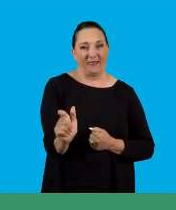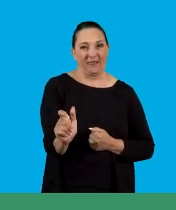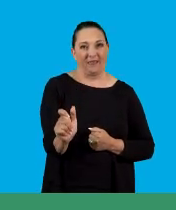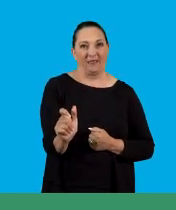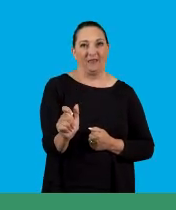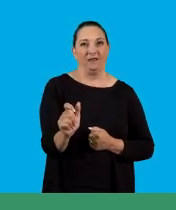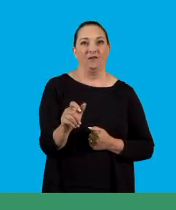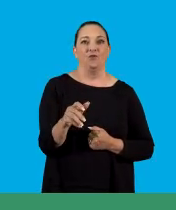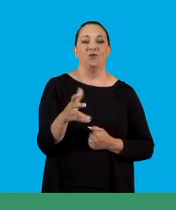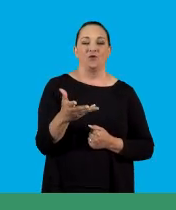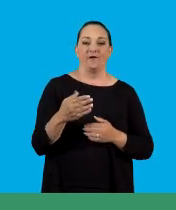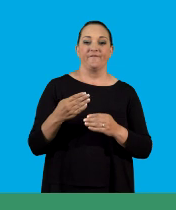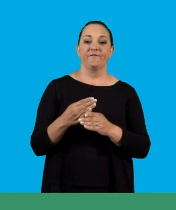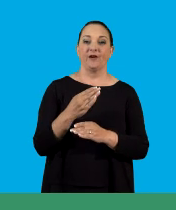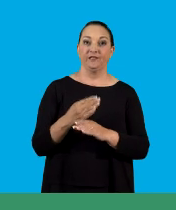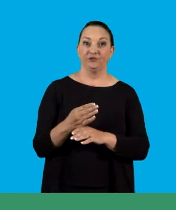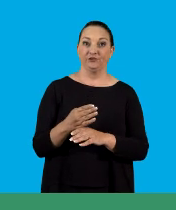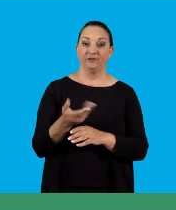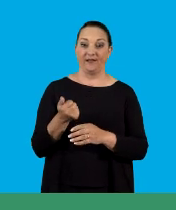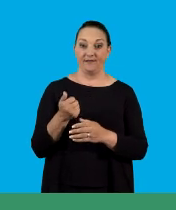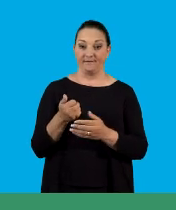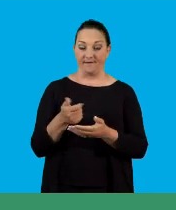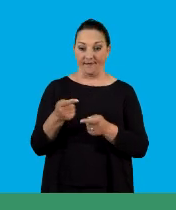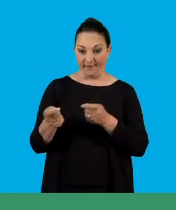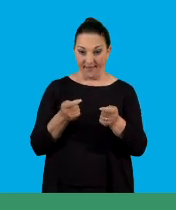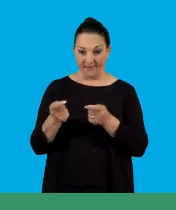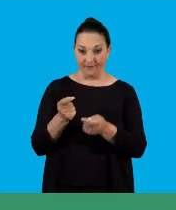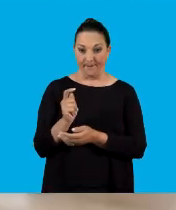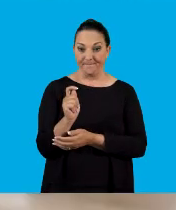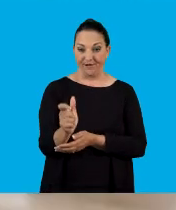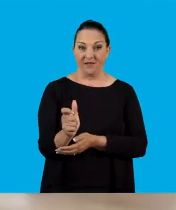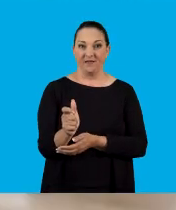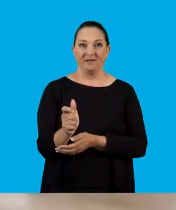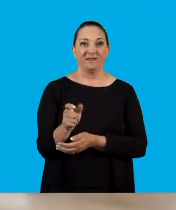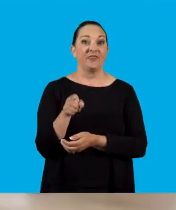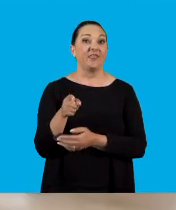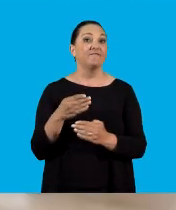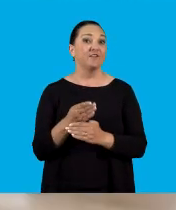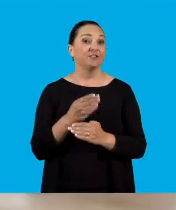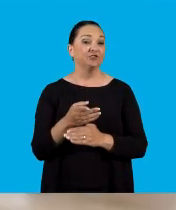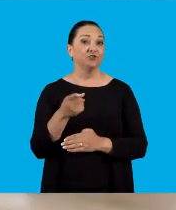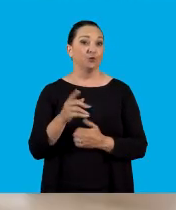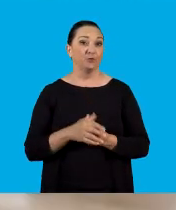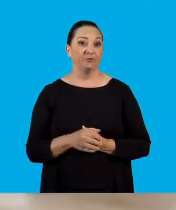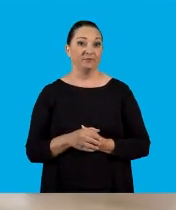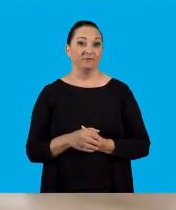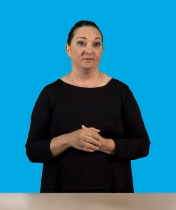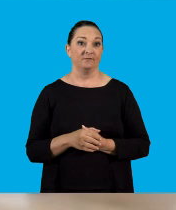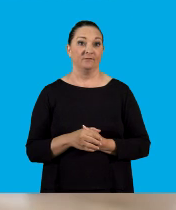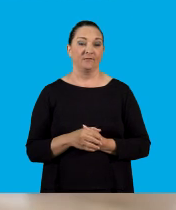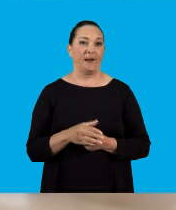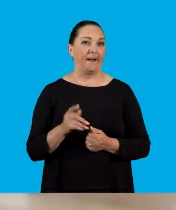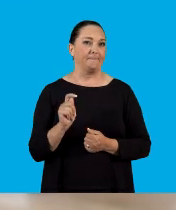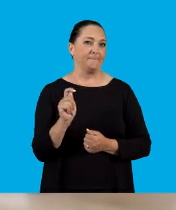buy. And you have a function that deals directly with buying. And what do we call that function? Because we cannot say